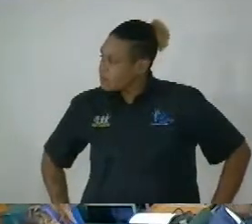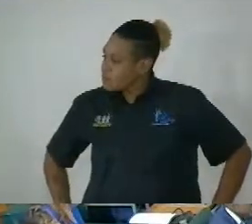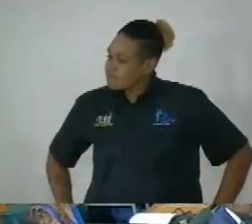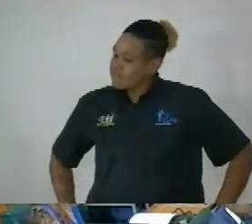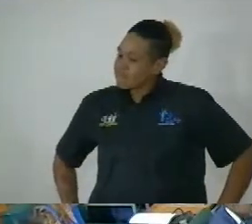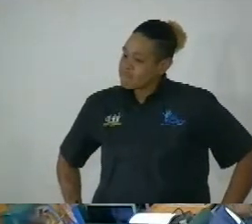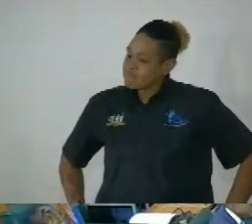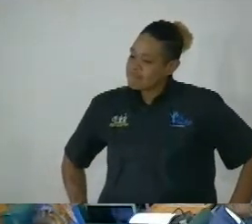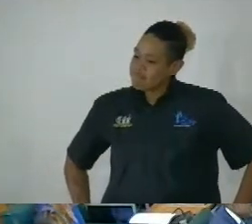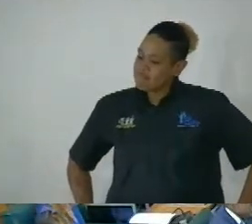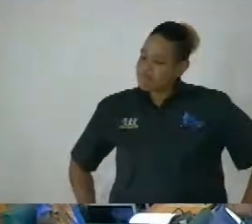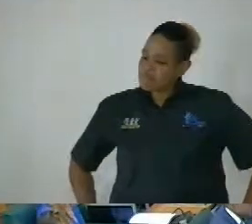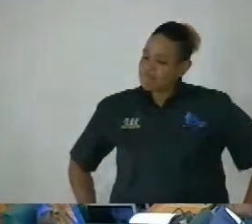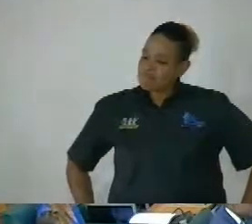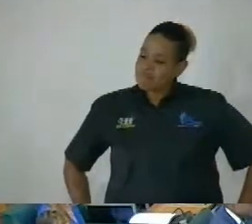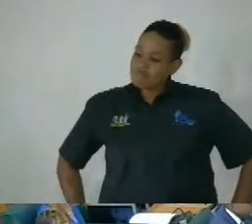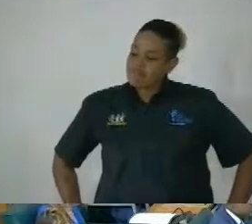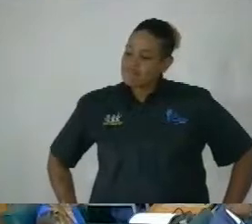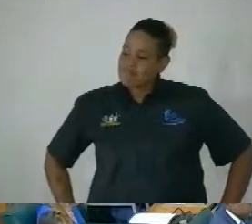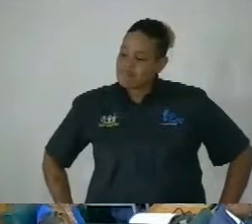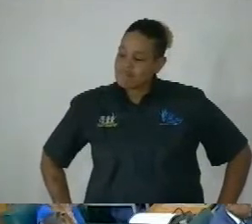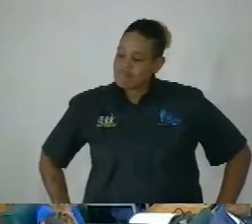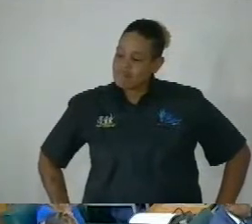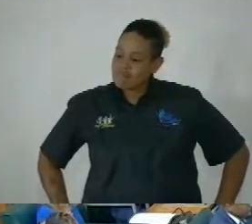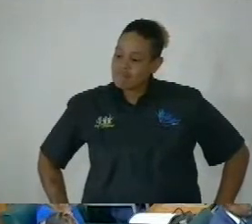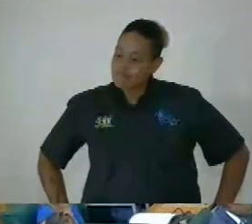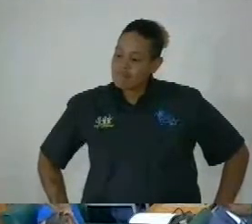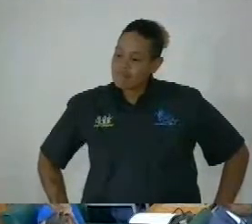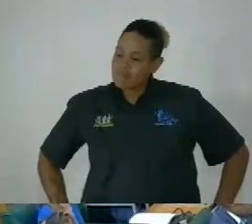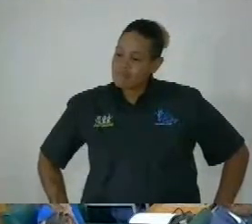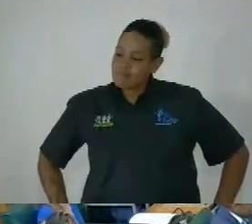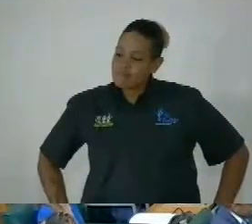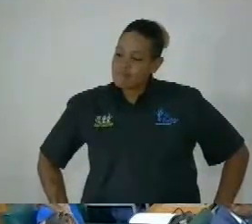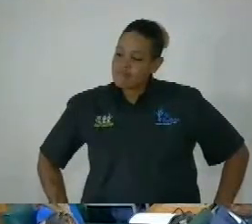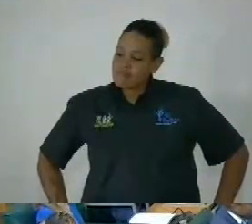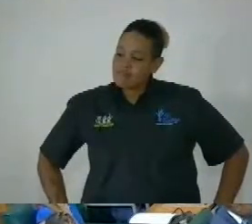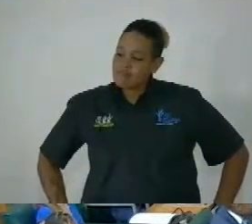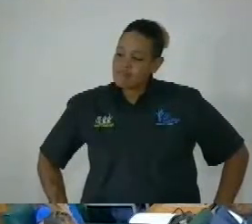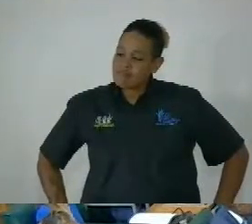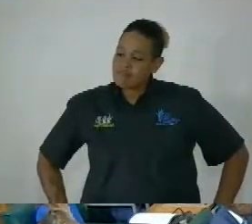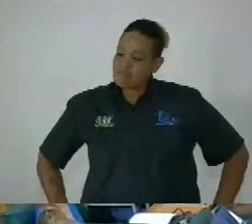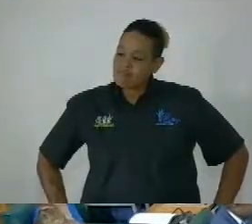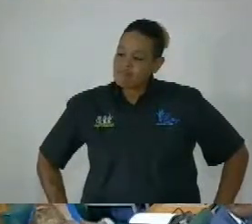Allow it all the time there. I'm not going to go that long. I'm going to focus on the issue.